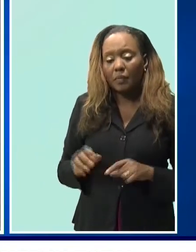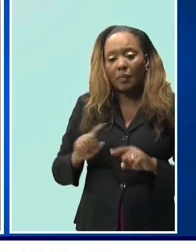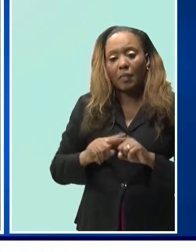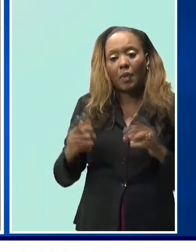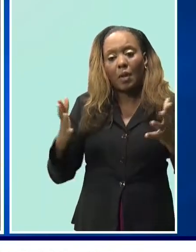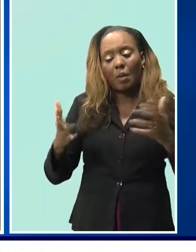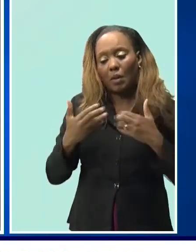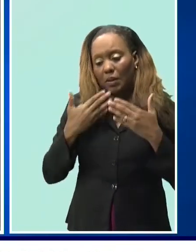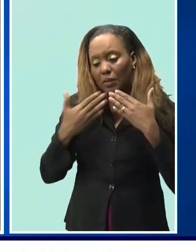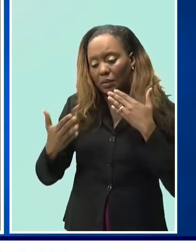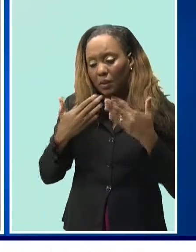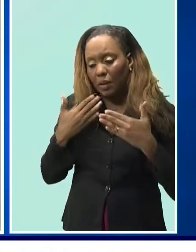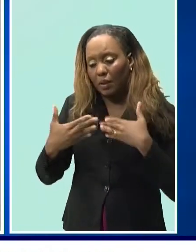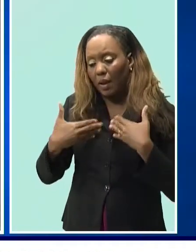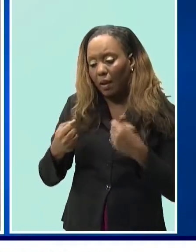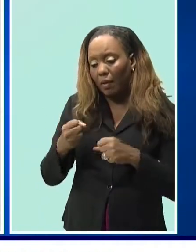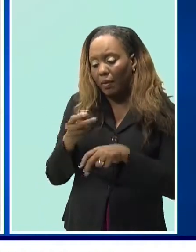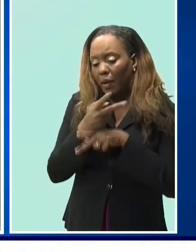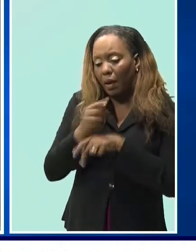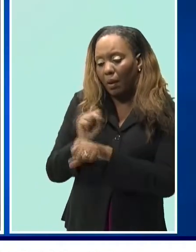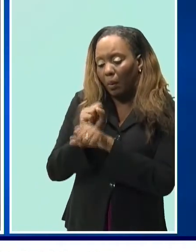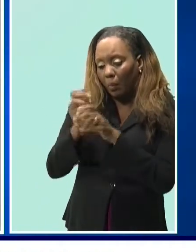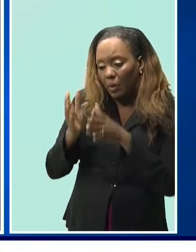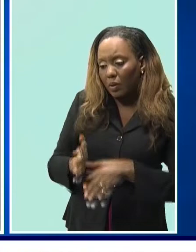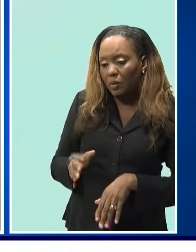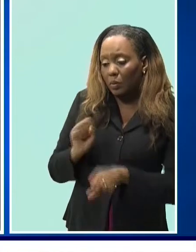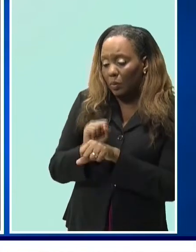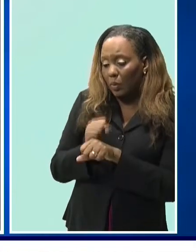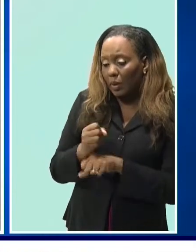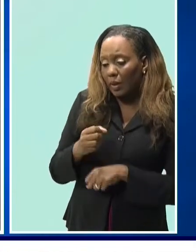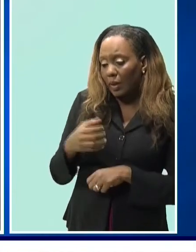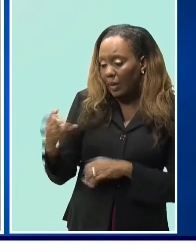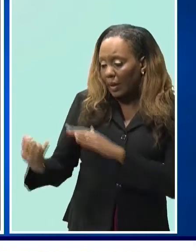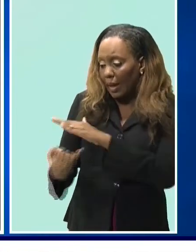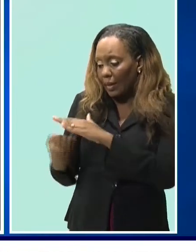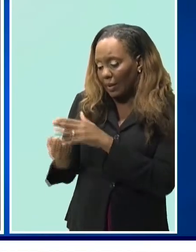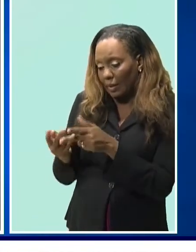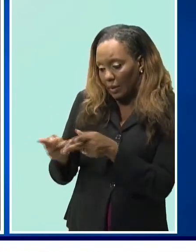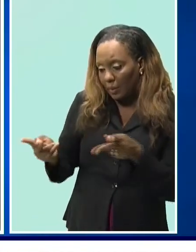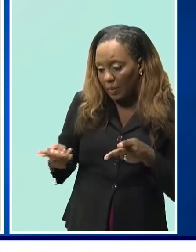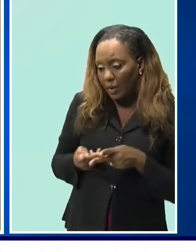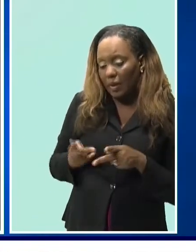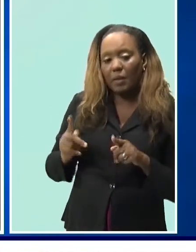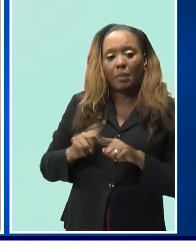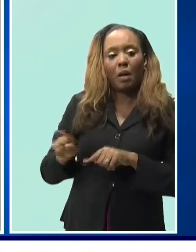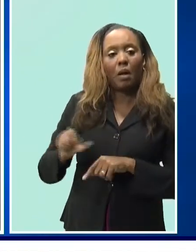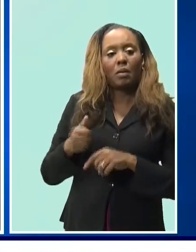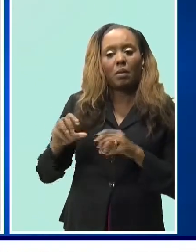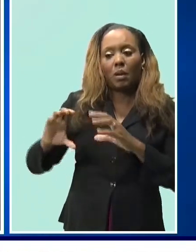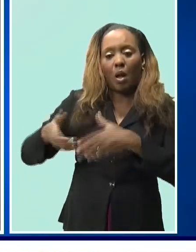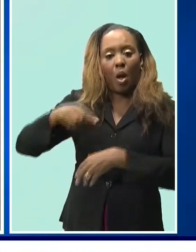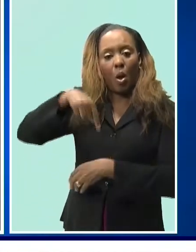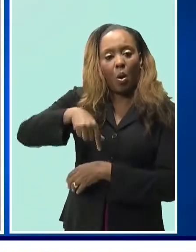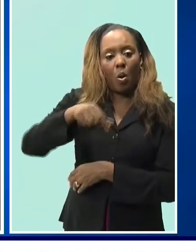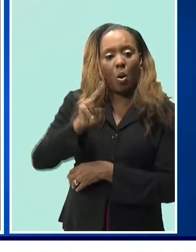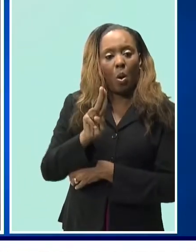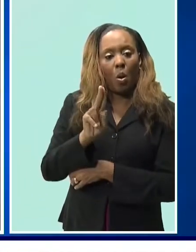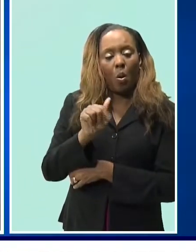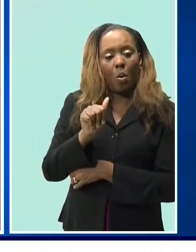the healthcare workers working not only at the isolation facilities, but at the quarantine facilities.